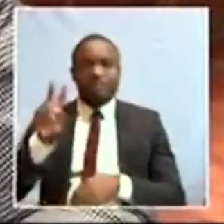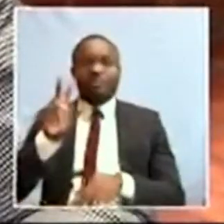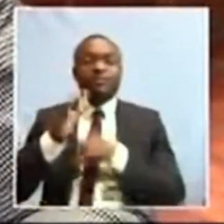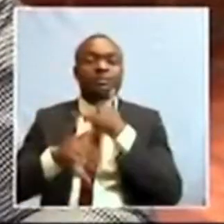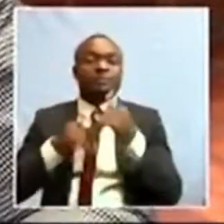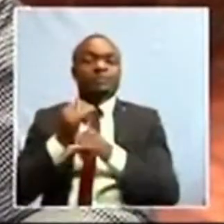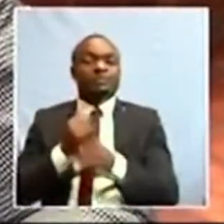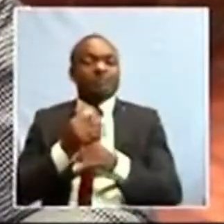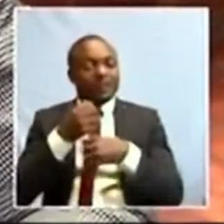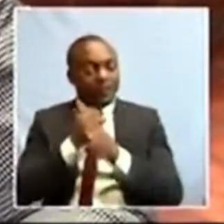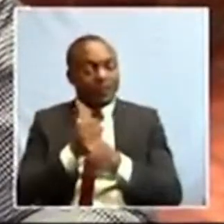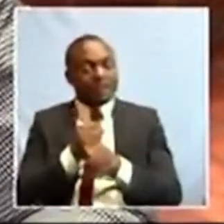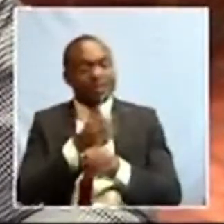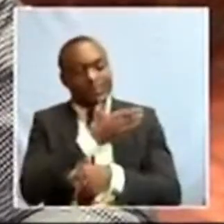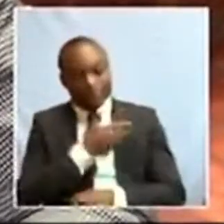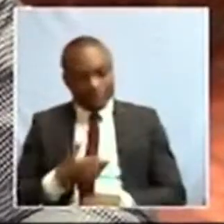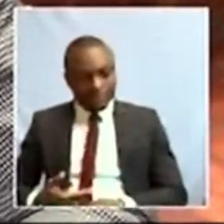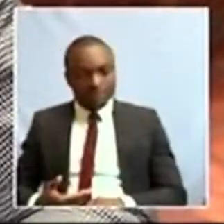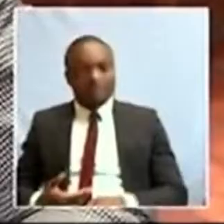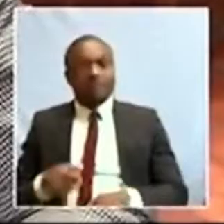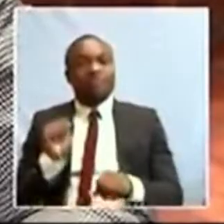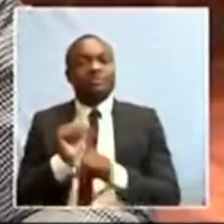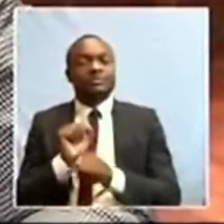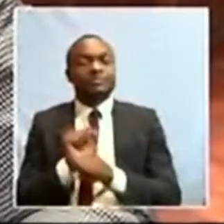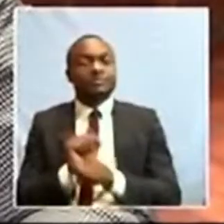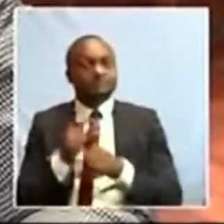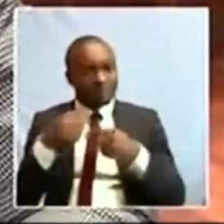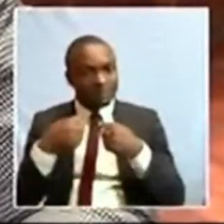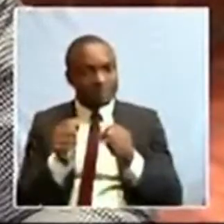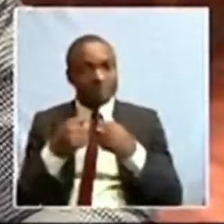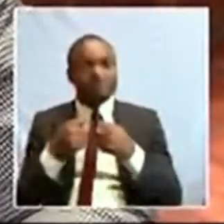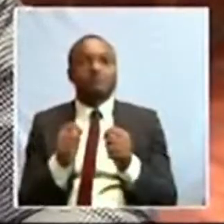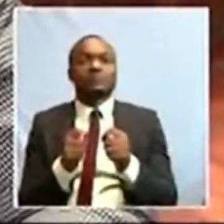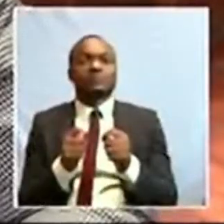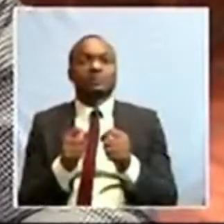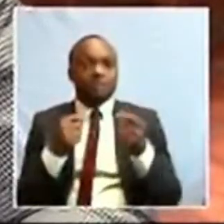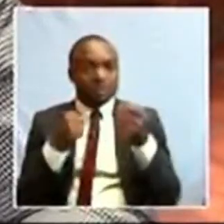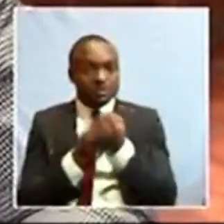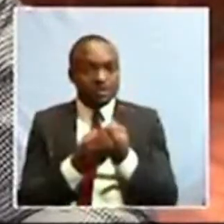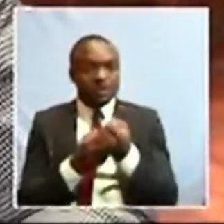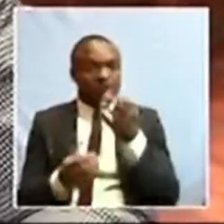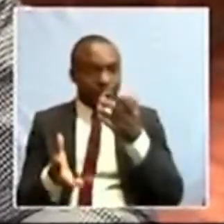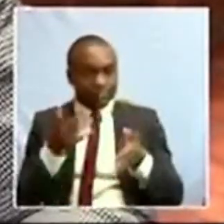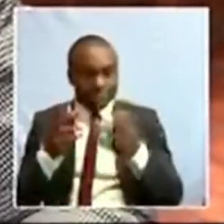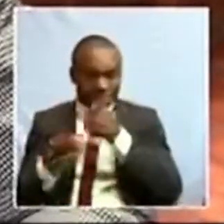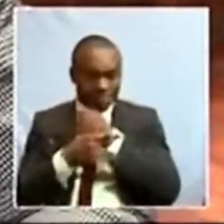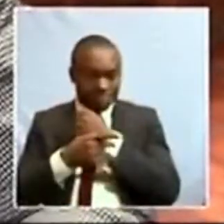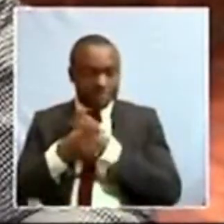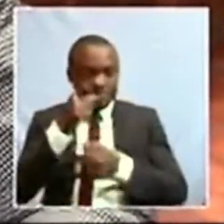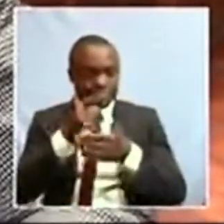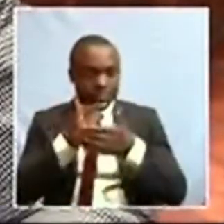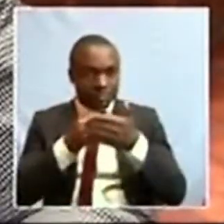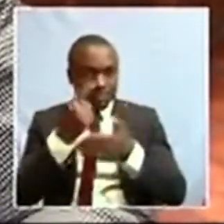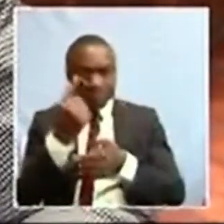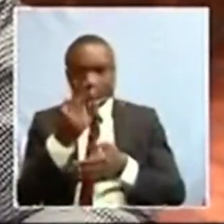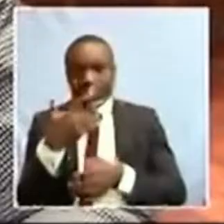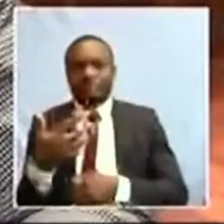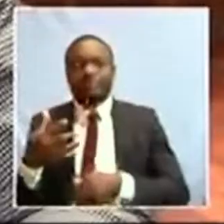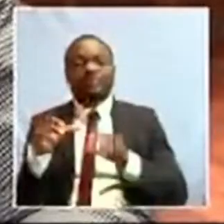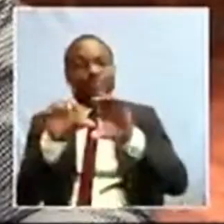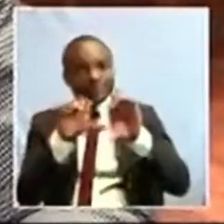have made serious efforts in trying to equip the fire section. And one of the things that we've done, Chair, is that we